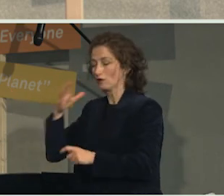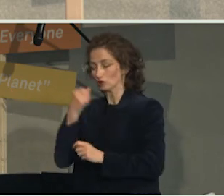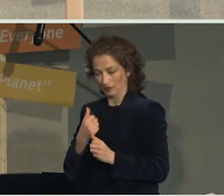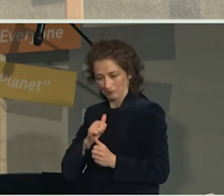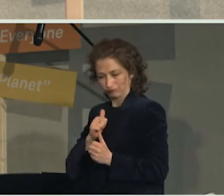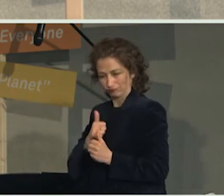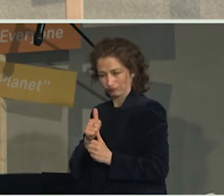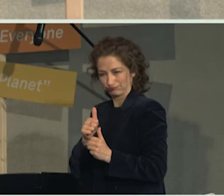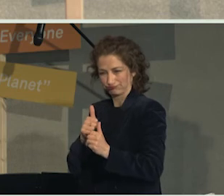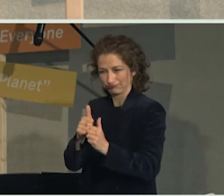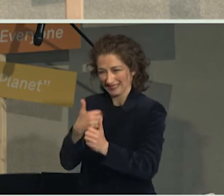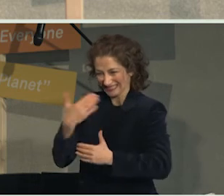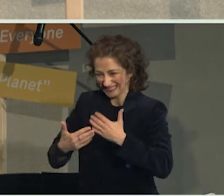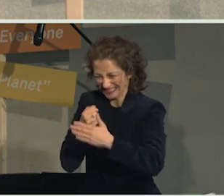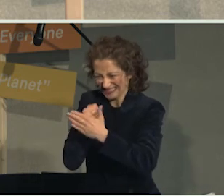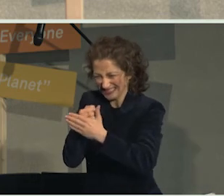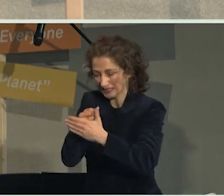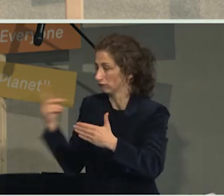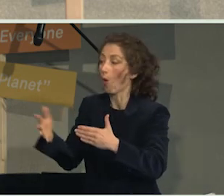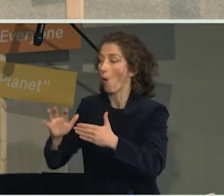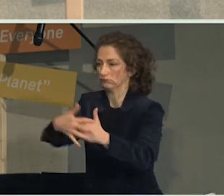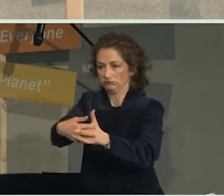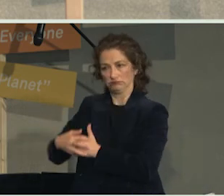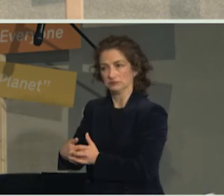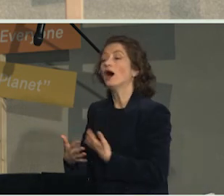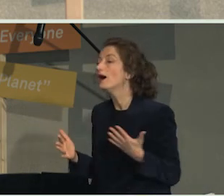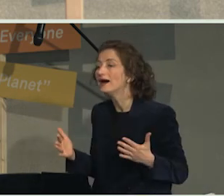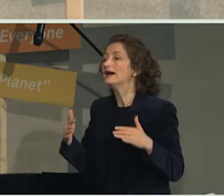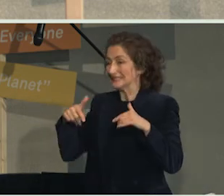the future is the story that we're writing right here today.